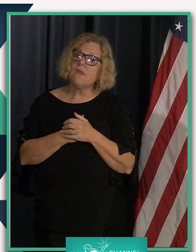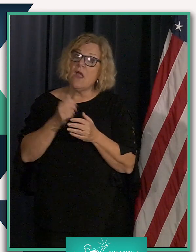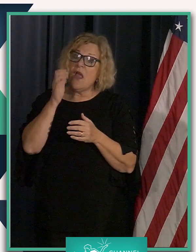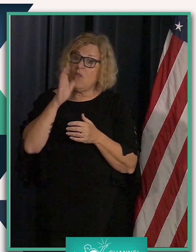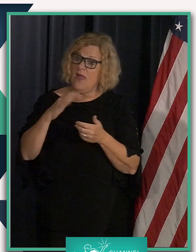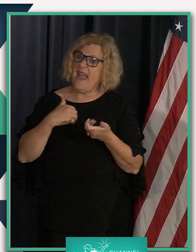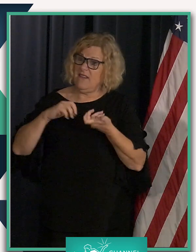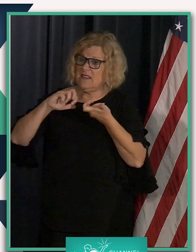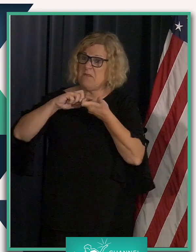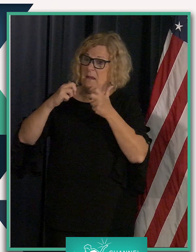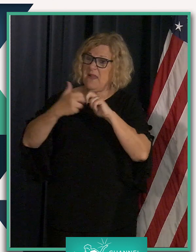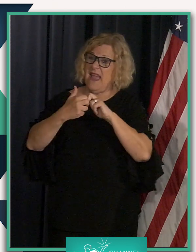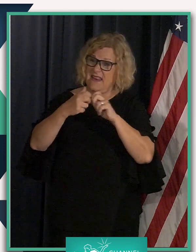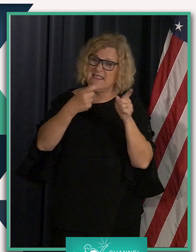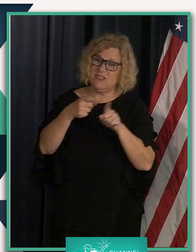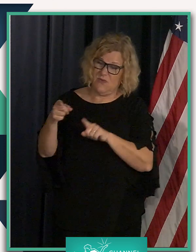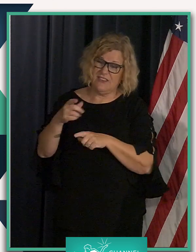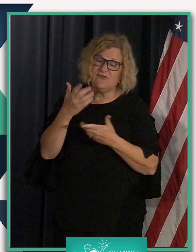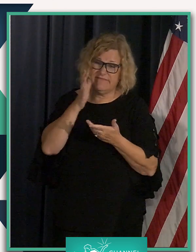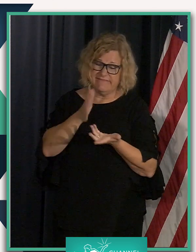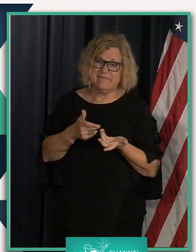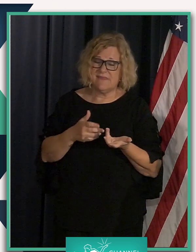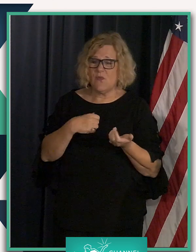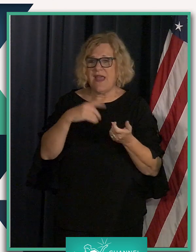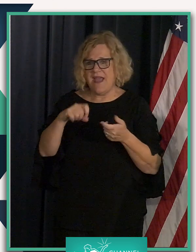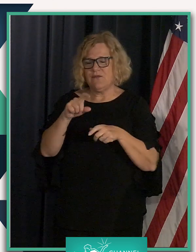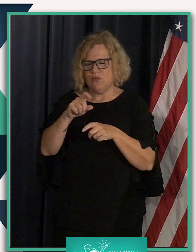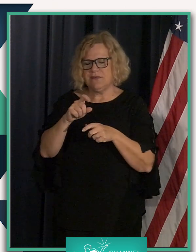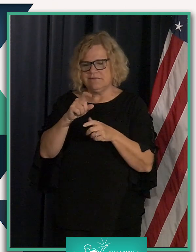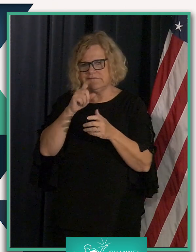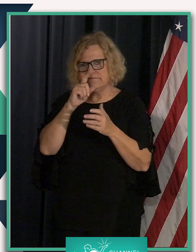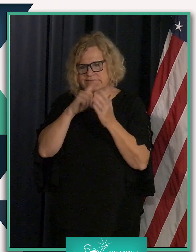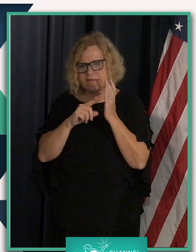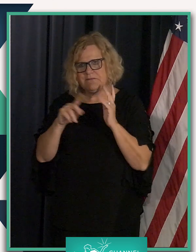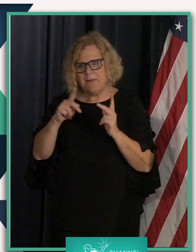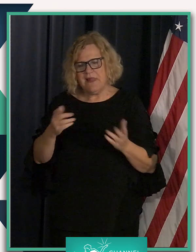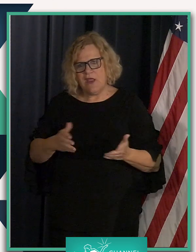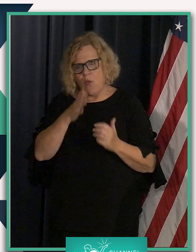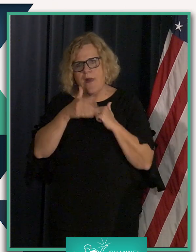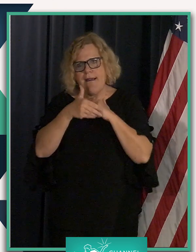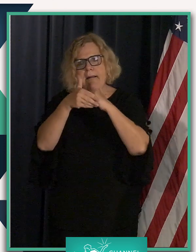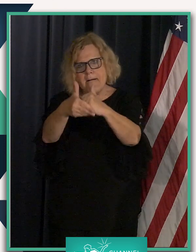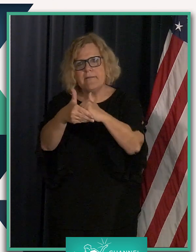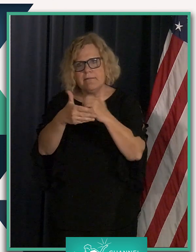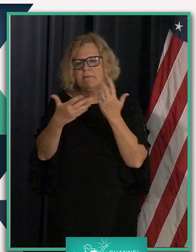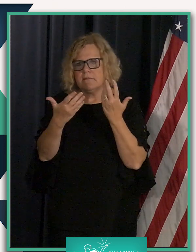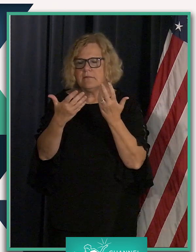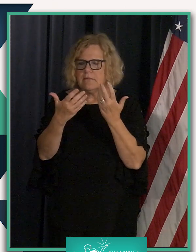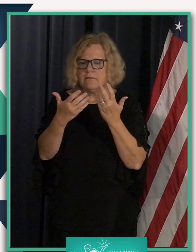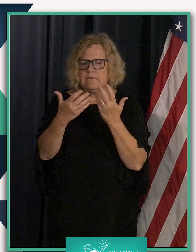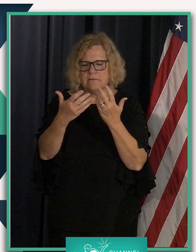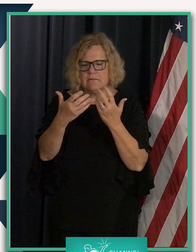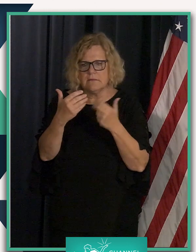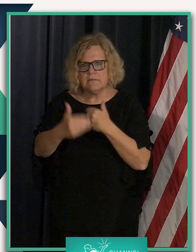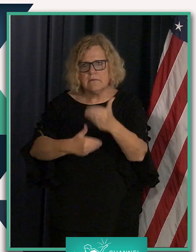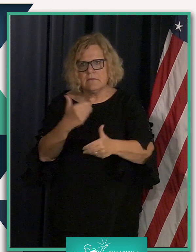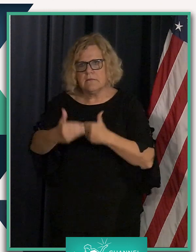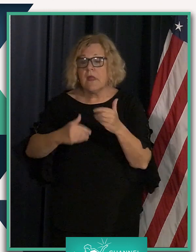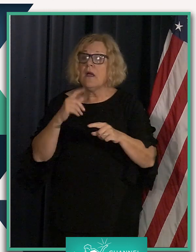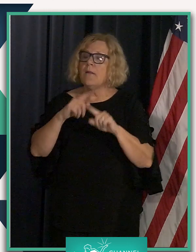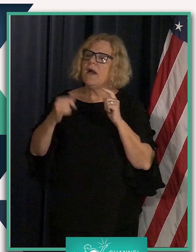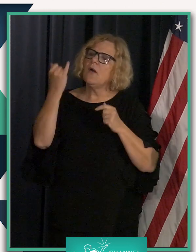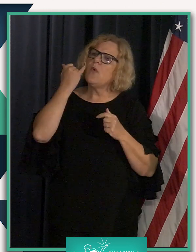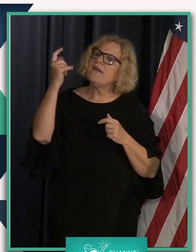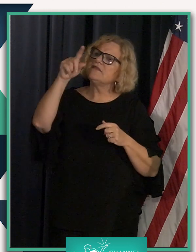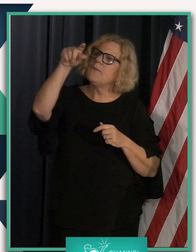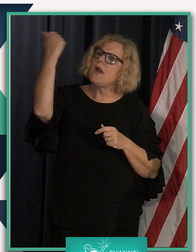some complicated situations, and we're going to have to work through them. We're going to have people here who are going to help you work through them. But what if